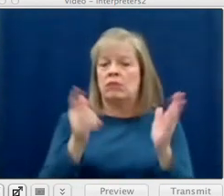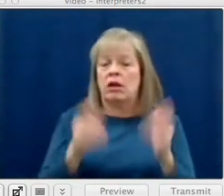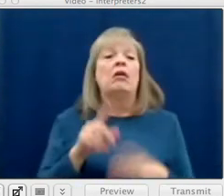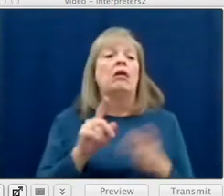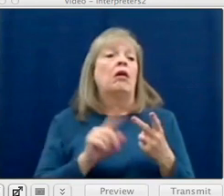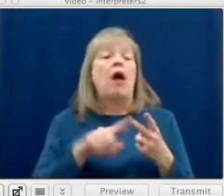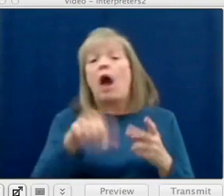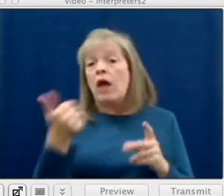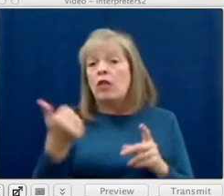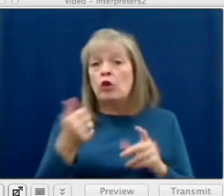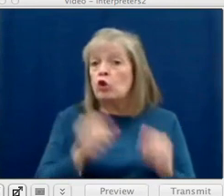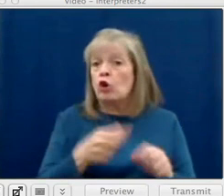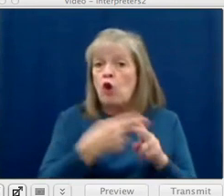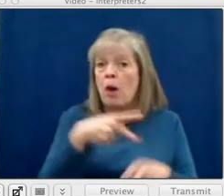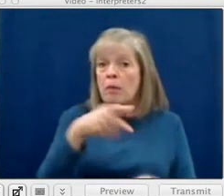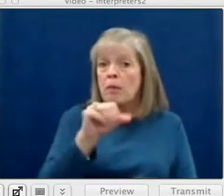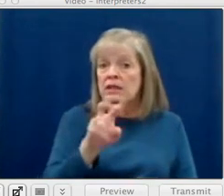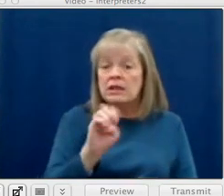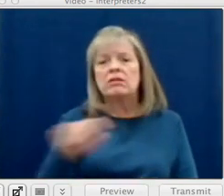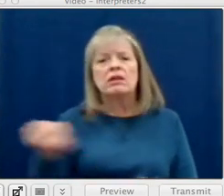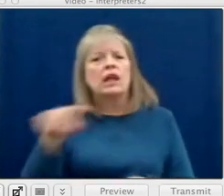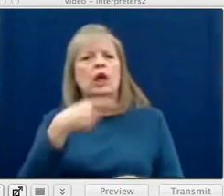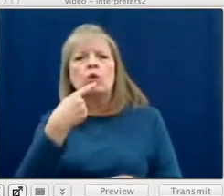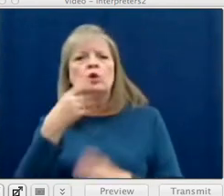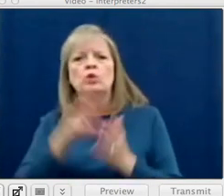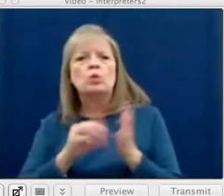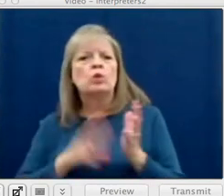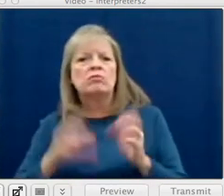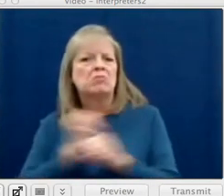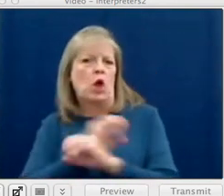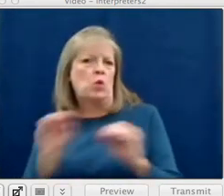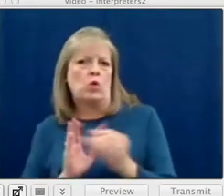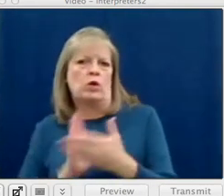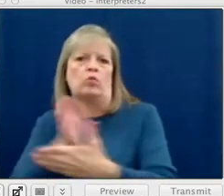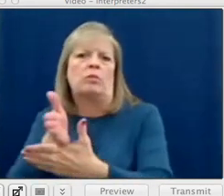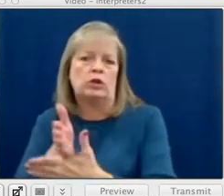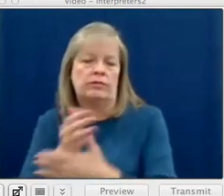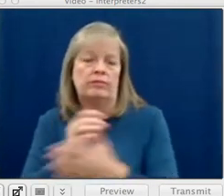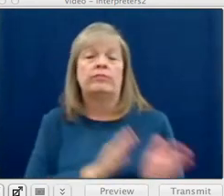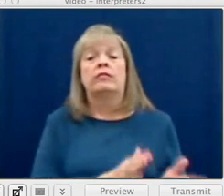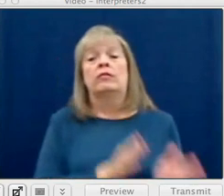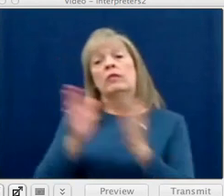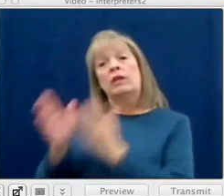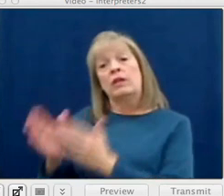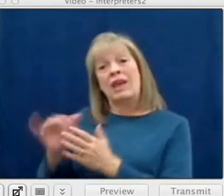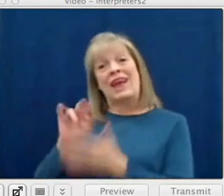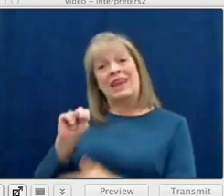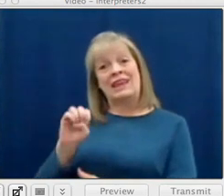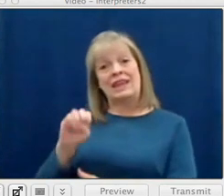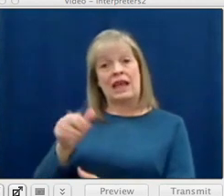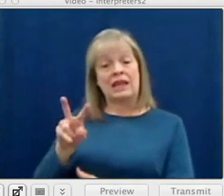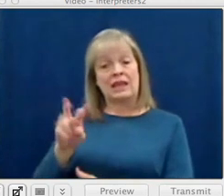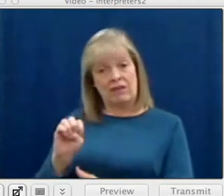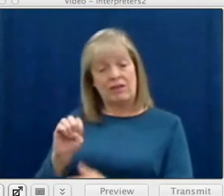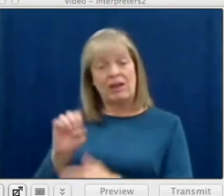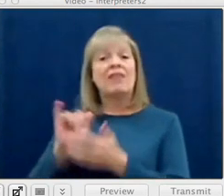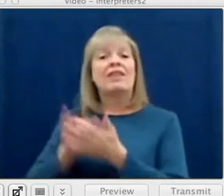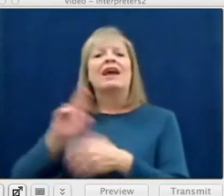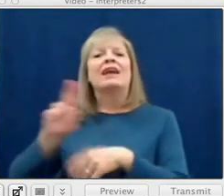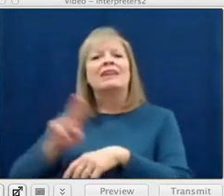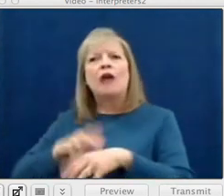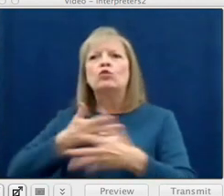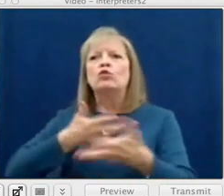interrupted. Okay? Negative consequence. The natural engagement between hearing and deaf students is intercepted and diverted to